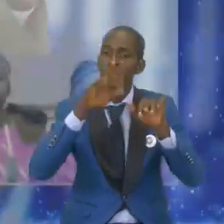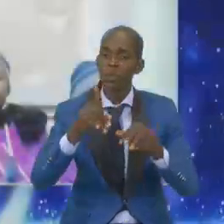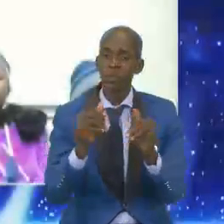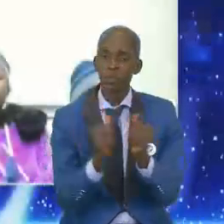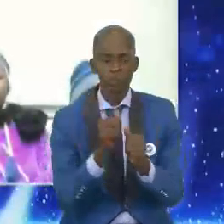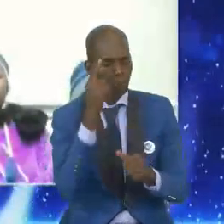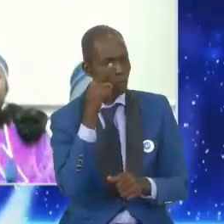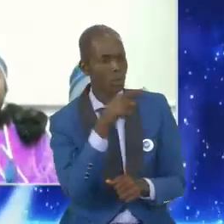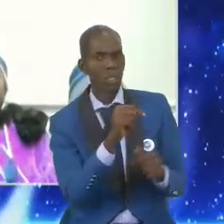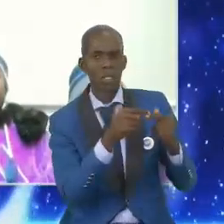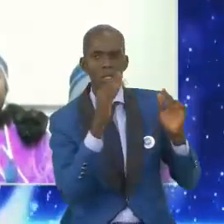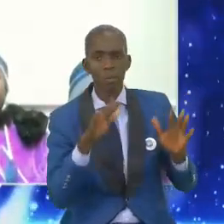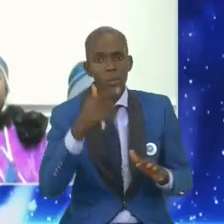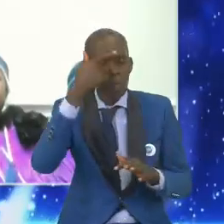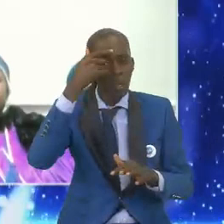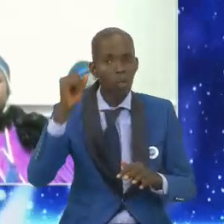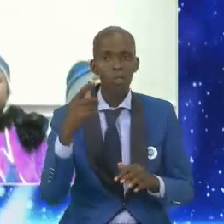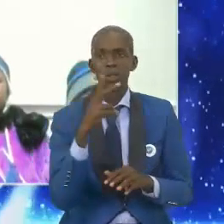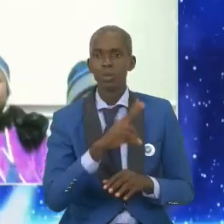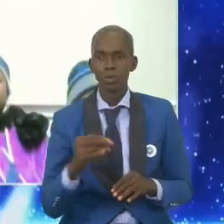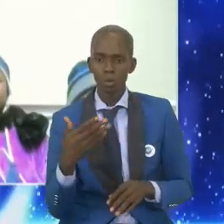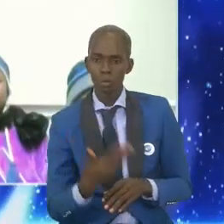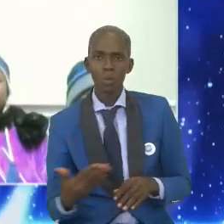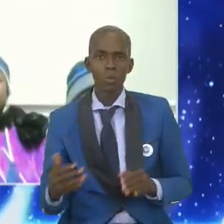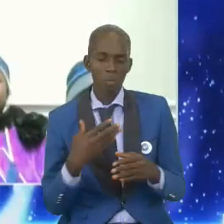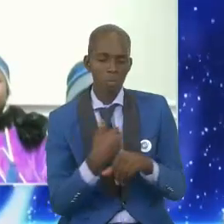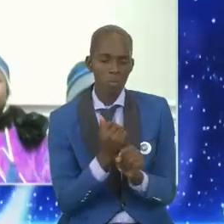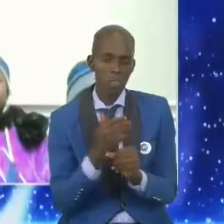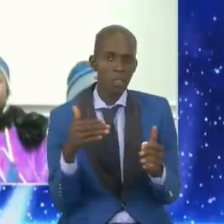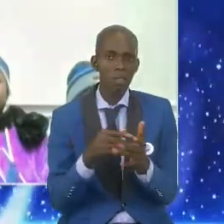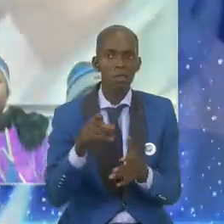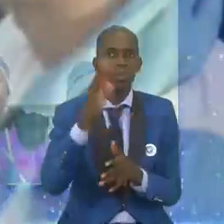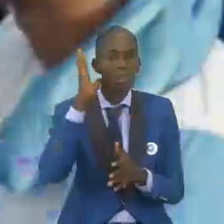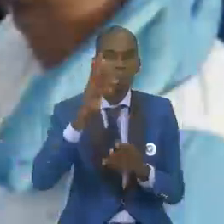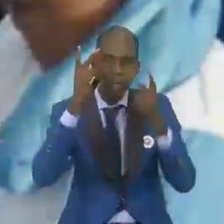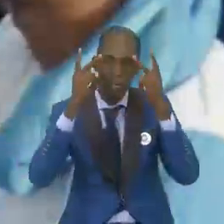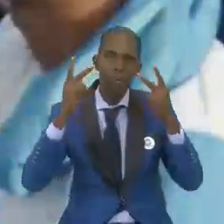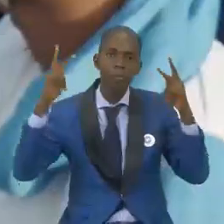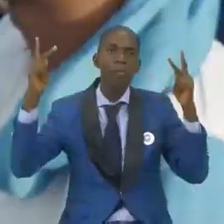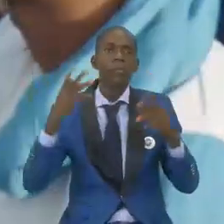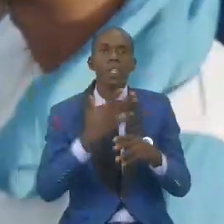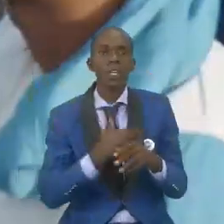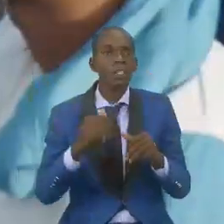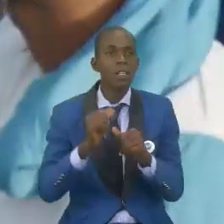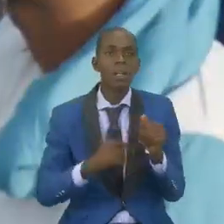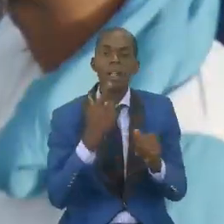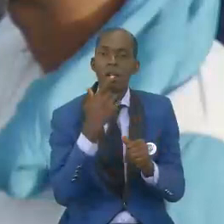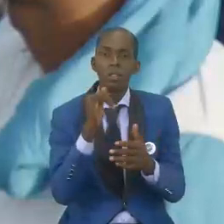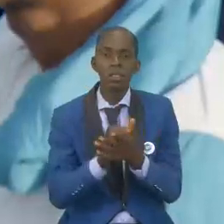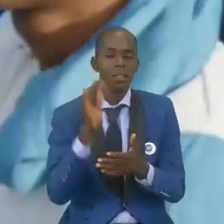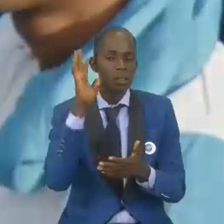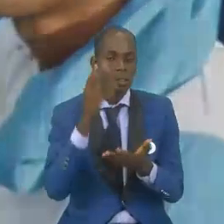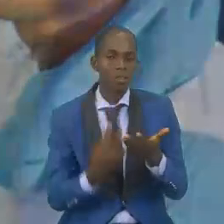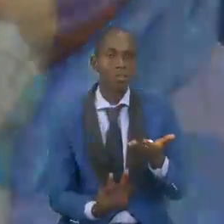no weapon that is formed against thee shall prosper. And every tongue that shall